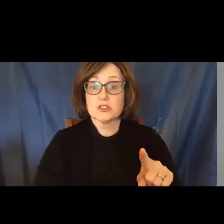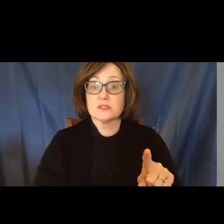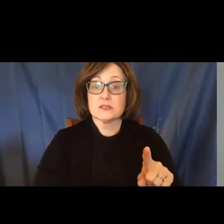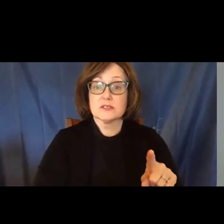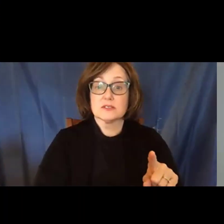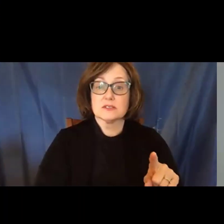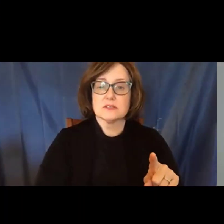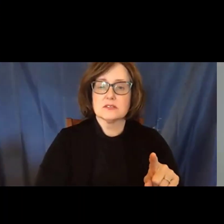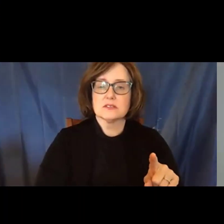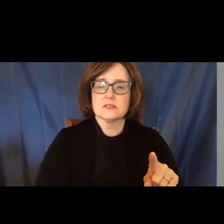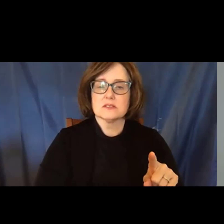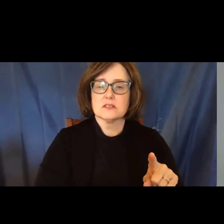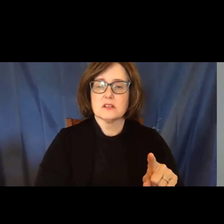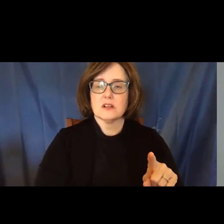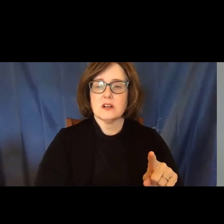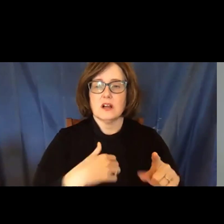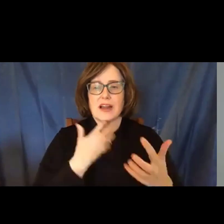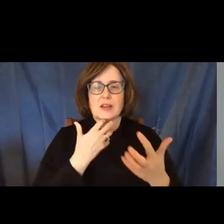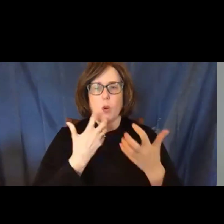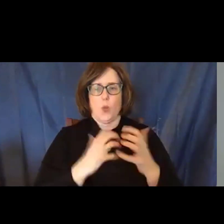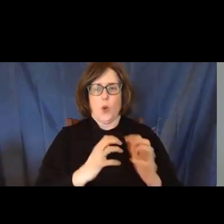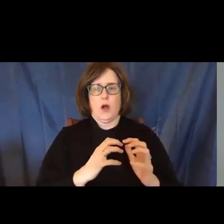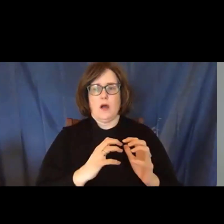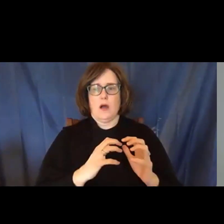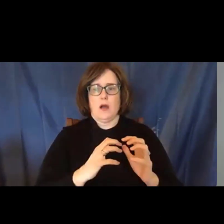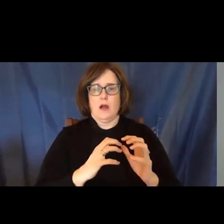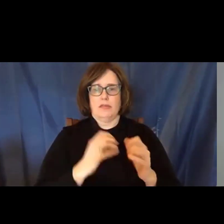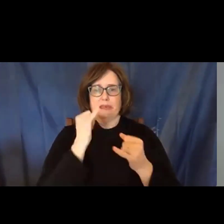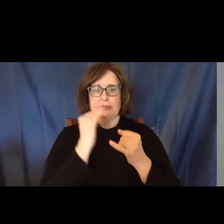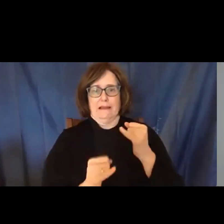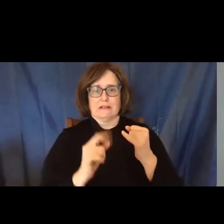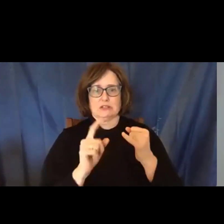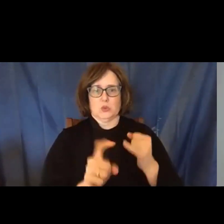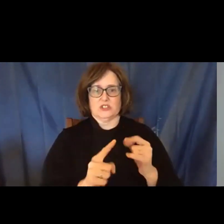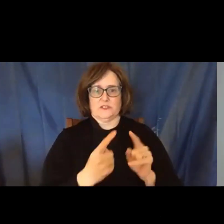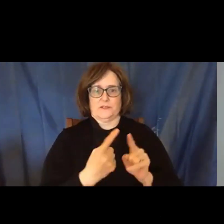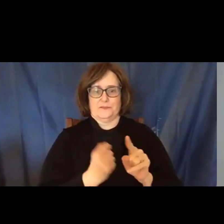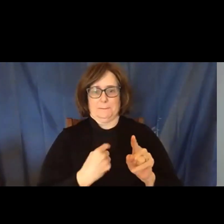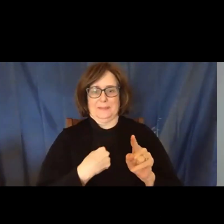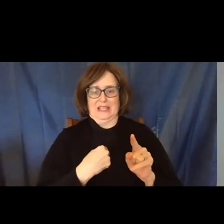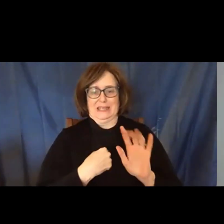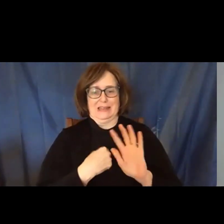I don't want the last question to be mine. That's never a good thing.